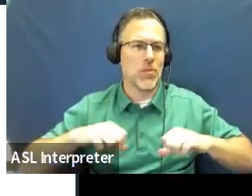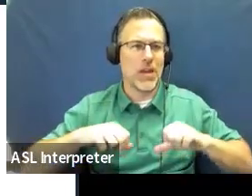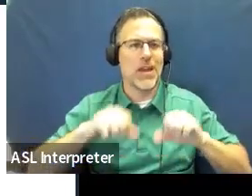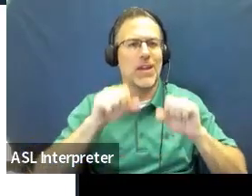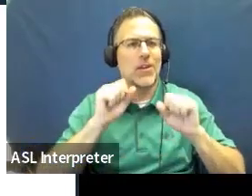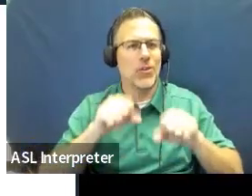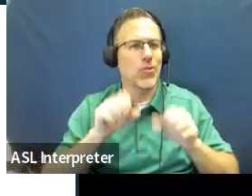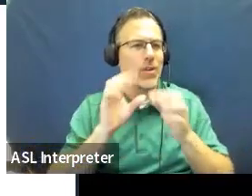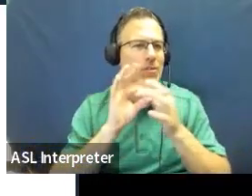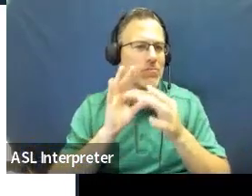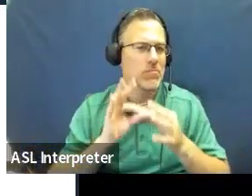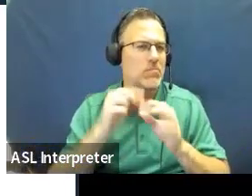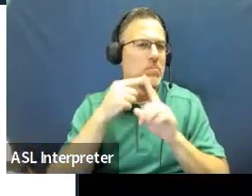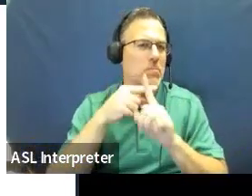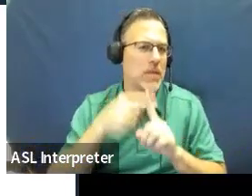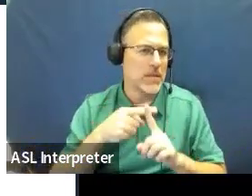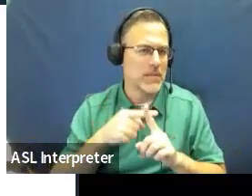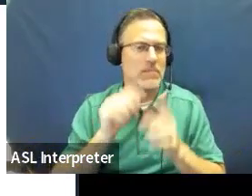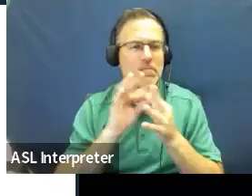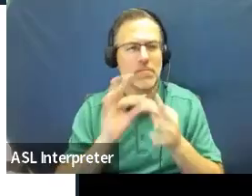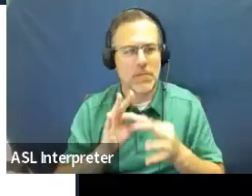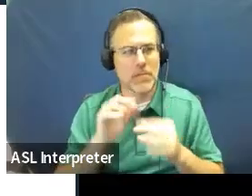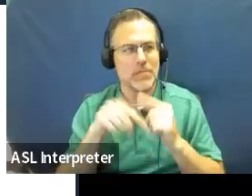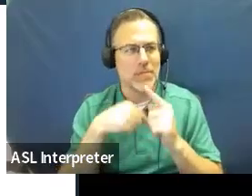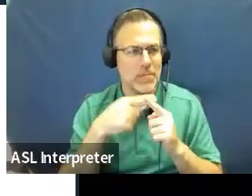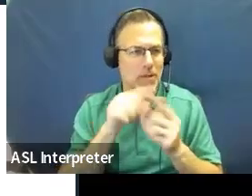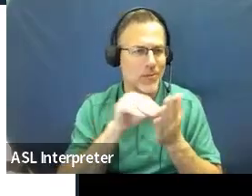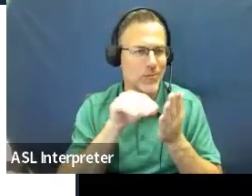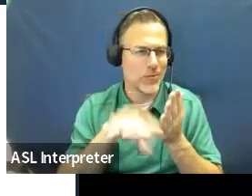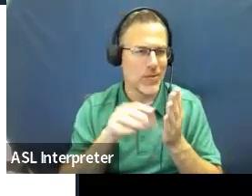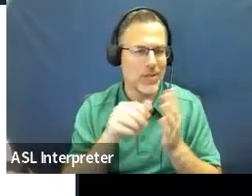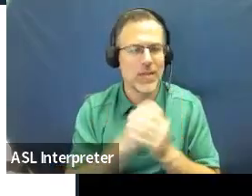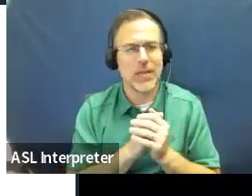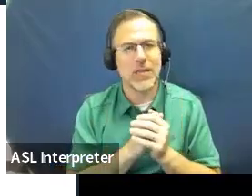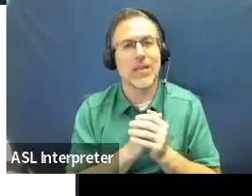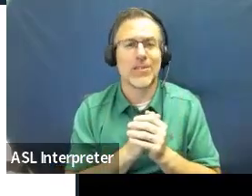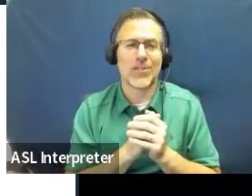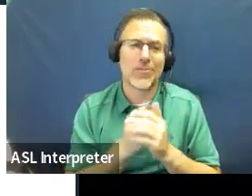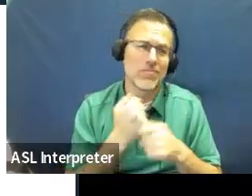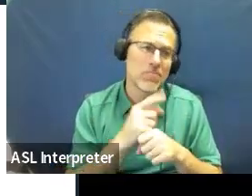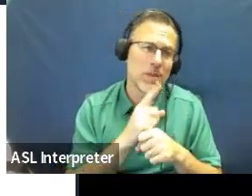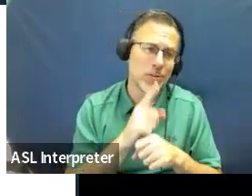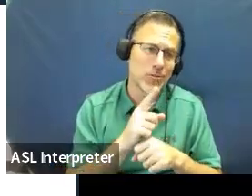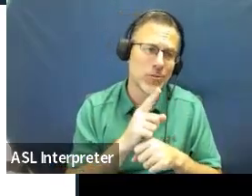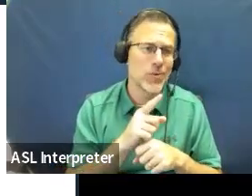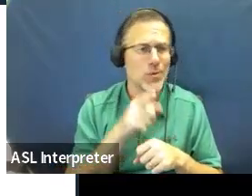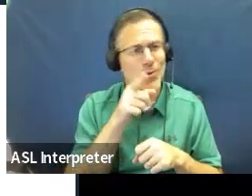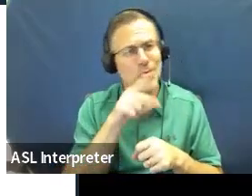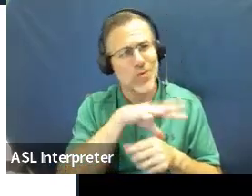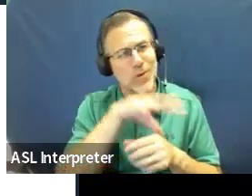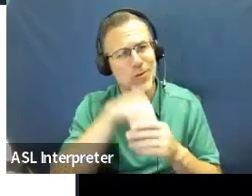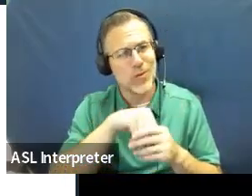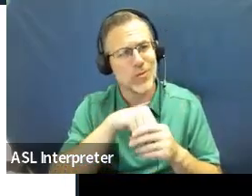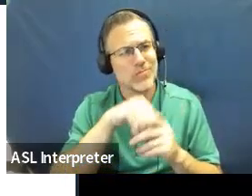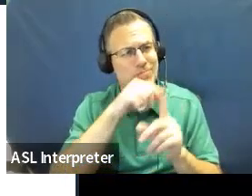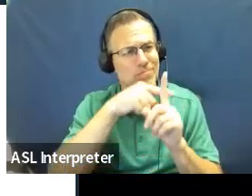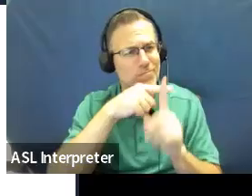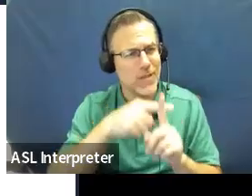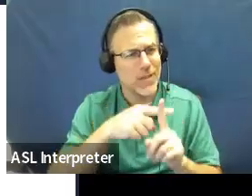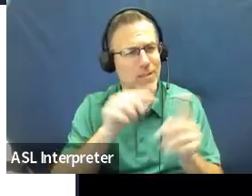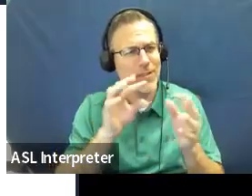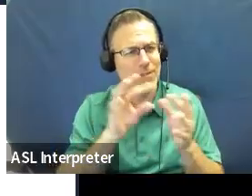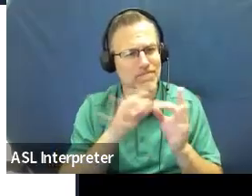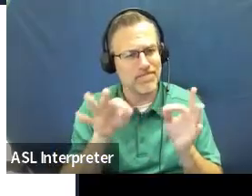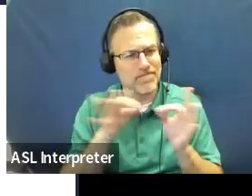positive things about the student. So make sure you include those positive things as much as you can. Include